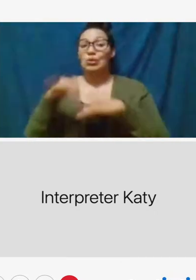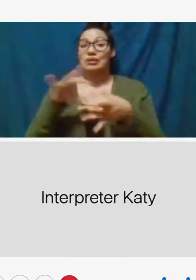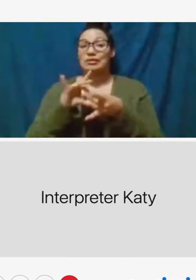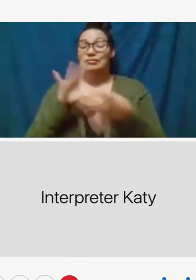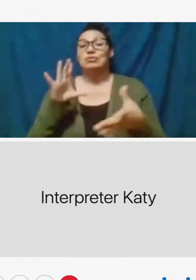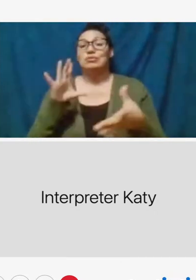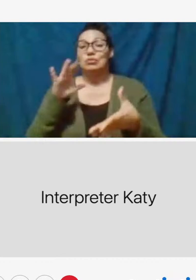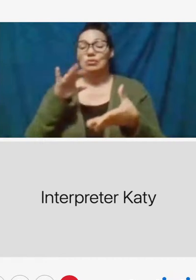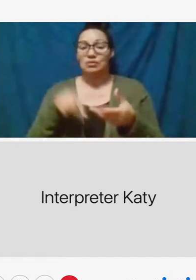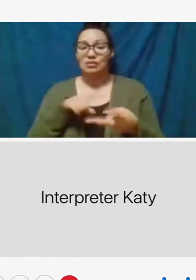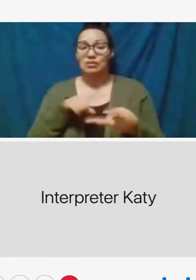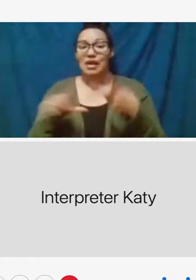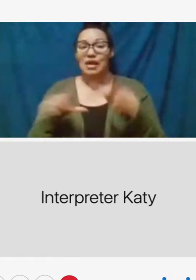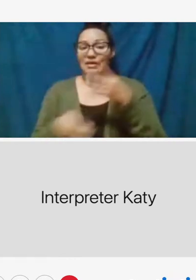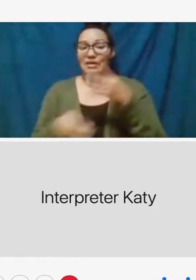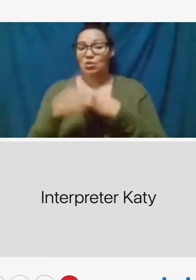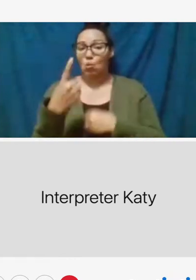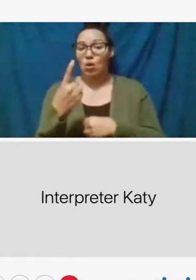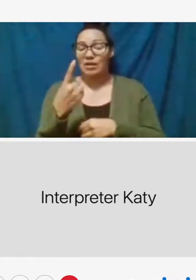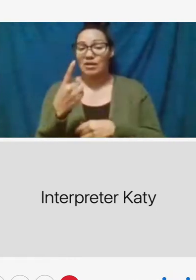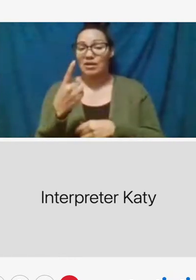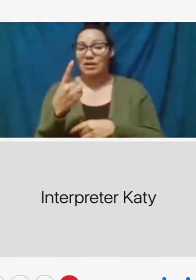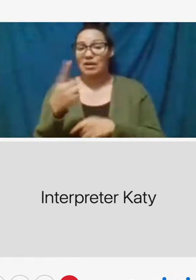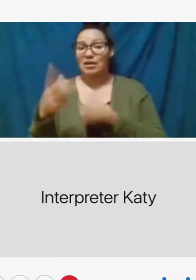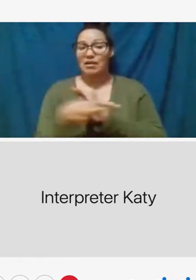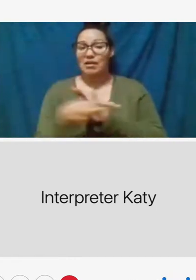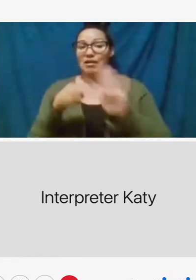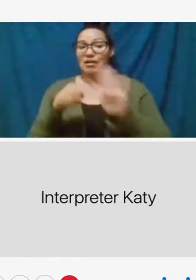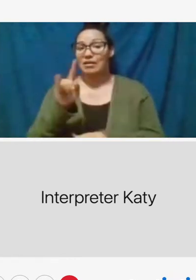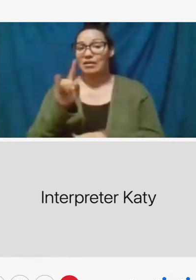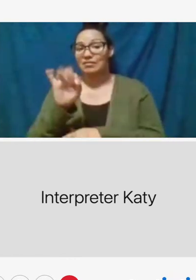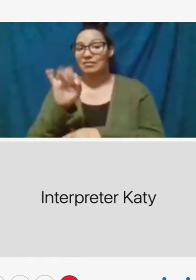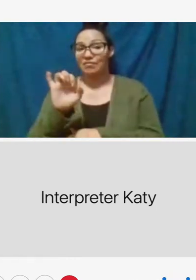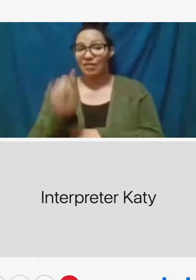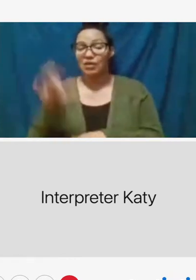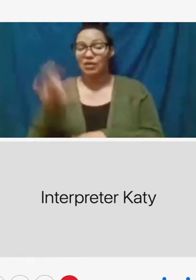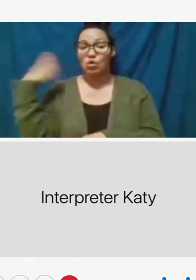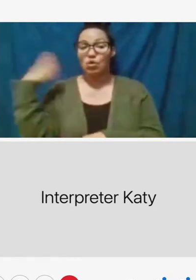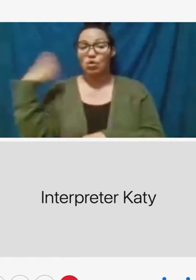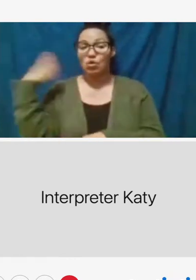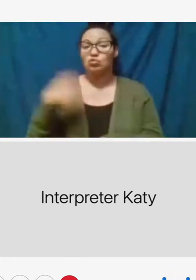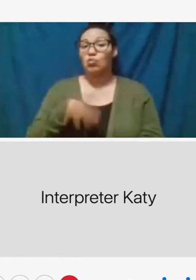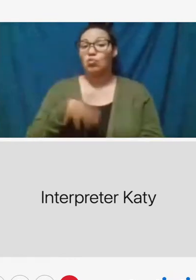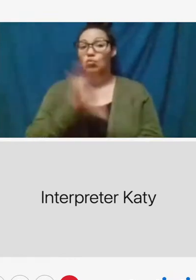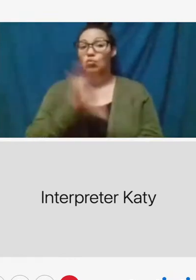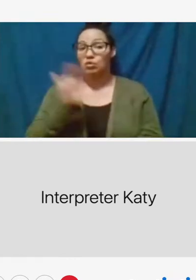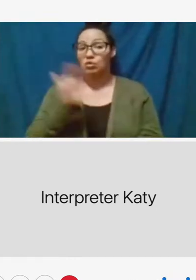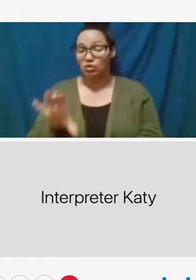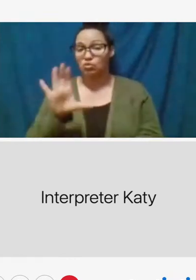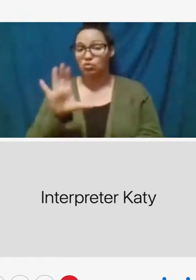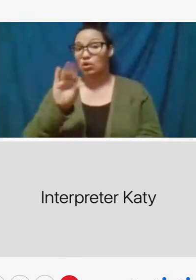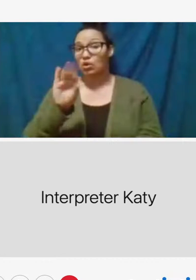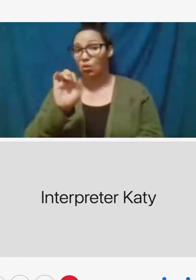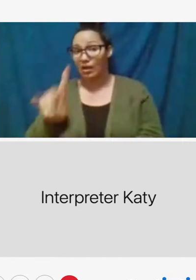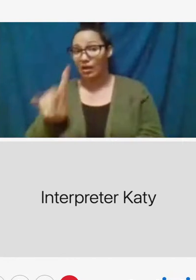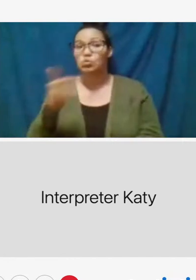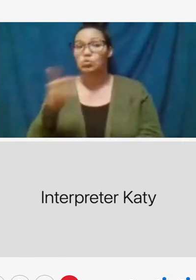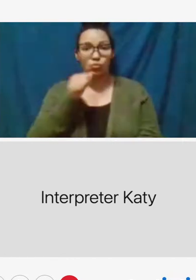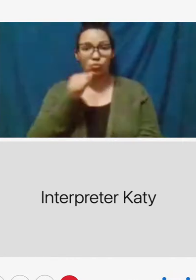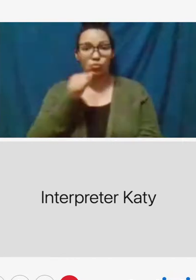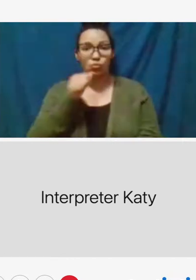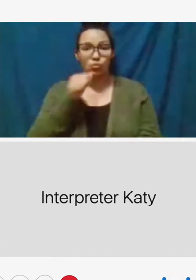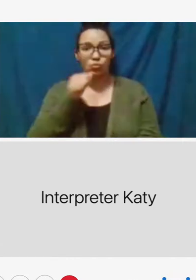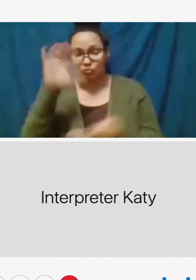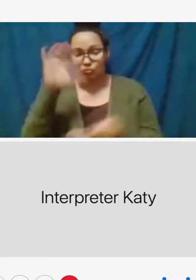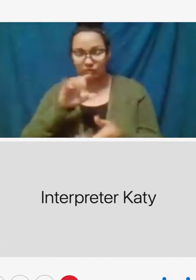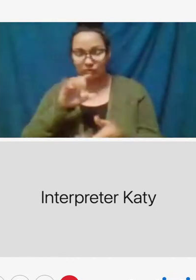classified coach AE Varsity cross country coed addition of two volunteer coaches